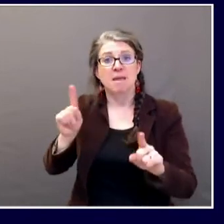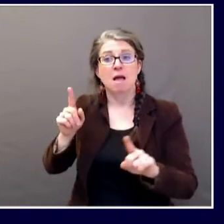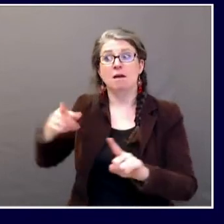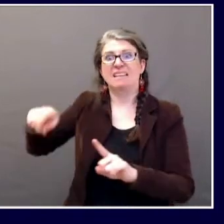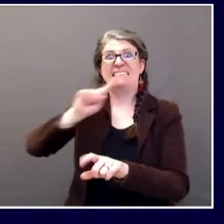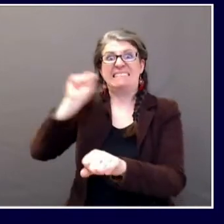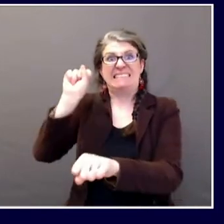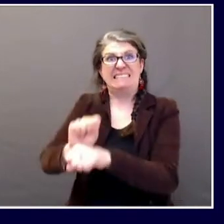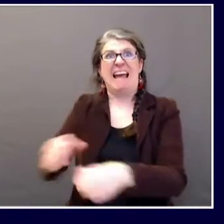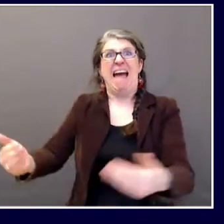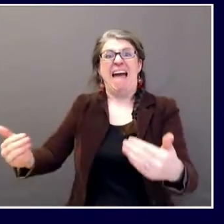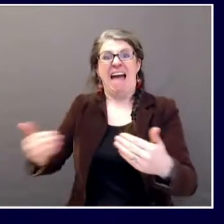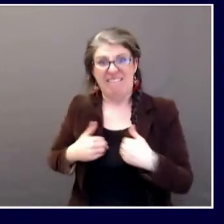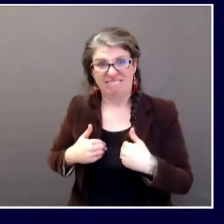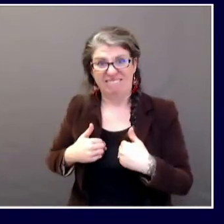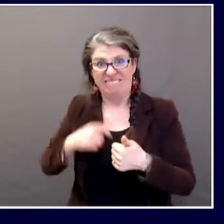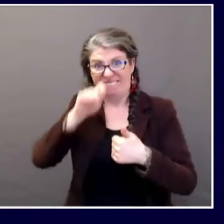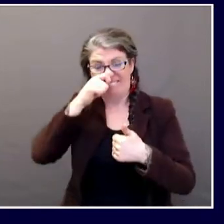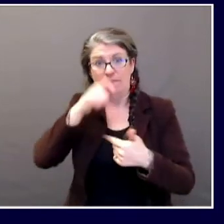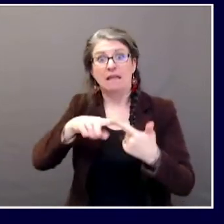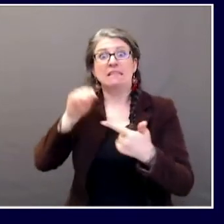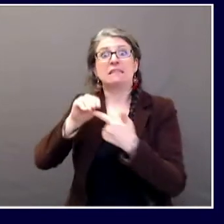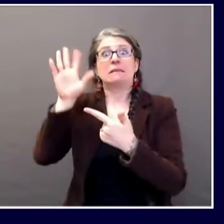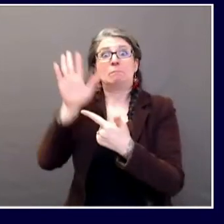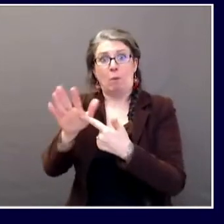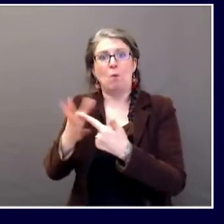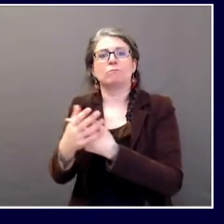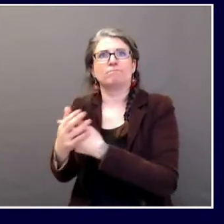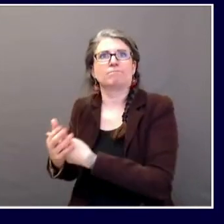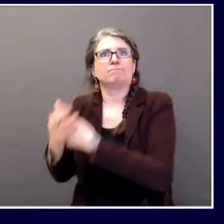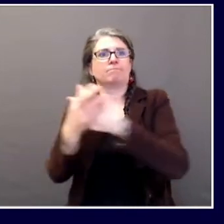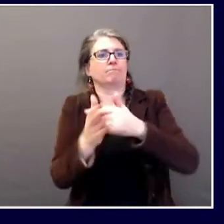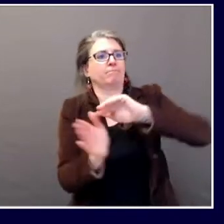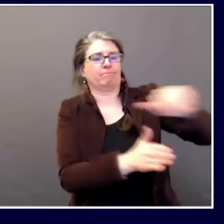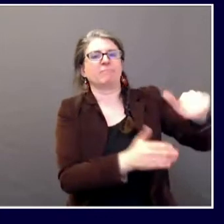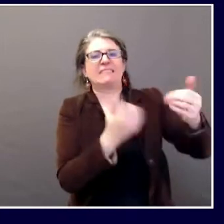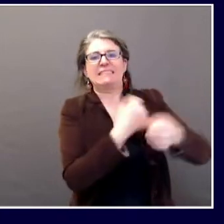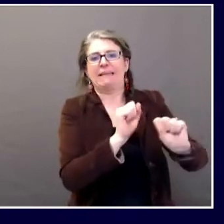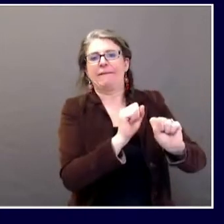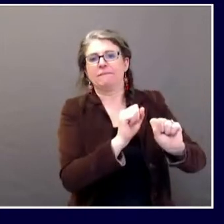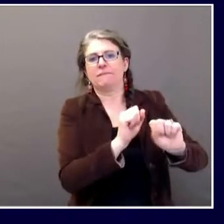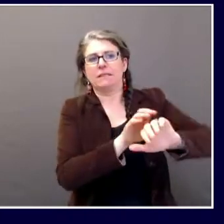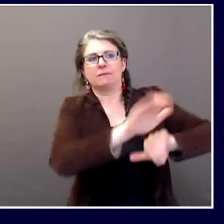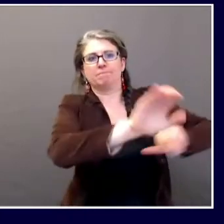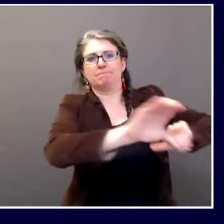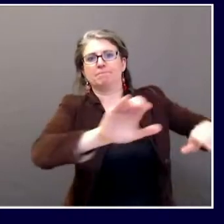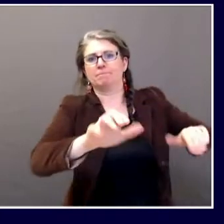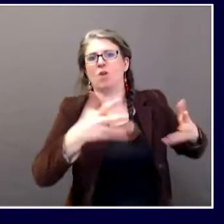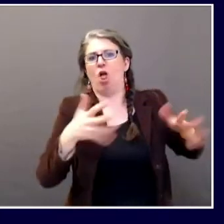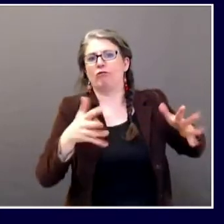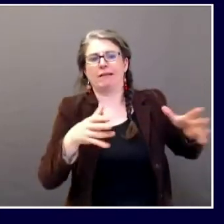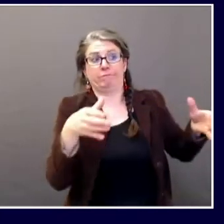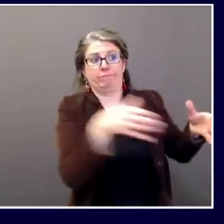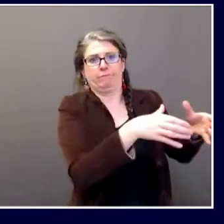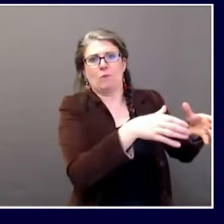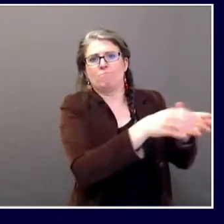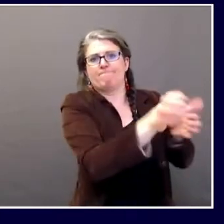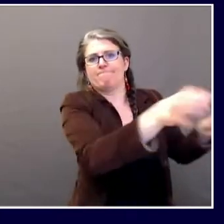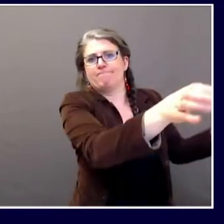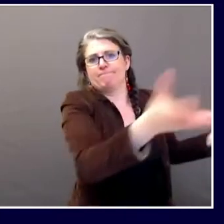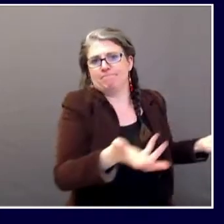Great, good to know. So you found safe spaces for everyone who has been exposed or tested positive? That's correct. Is that correct? Mm-hmm. Okay.